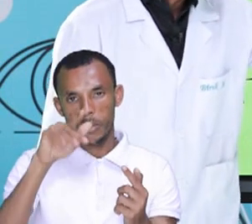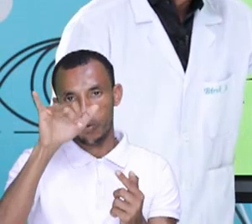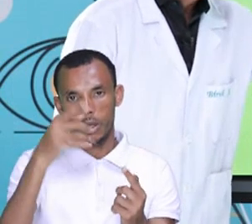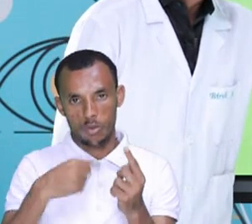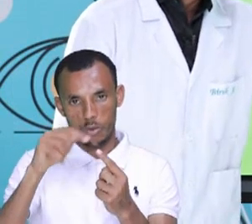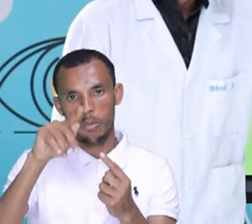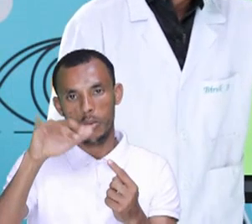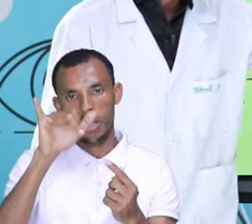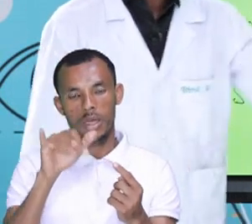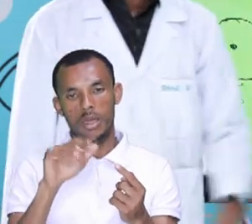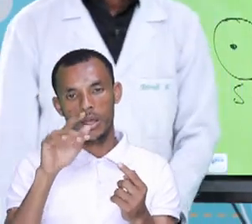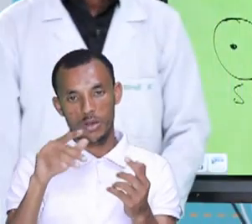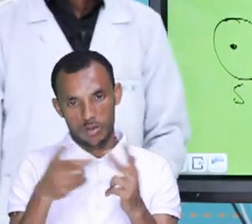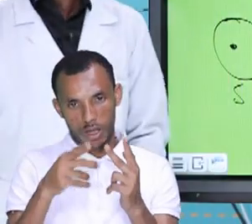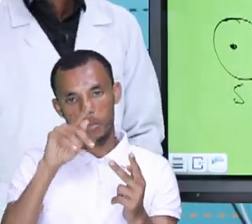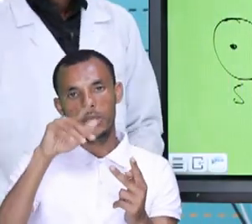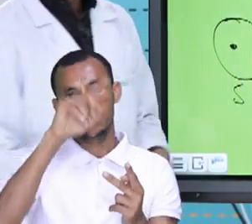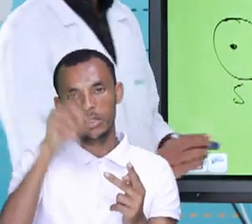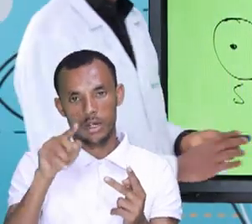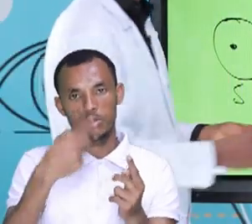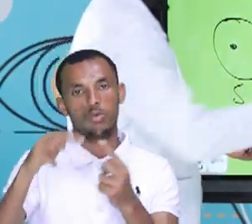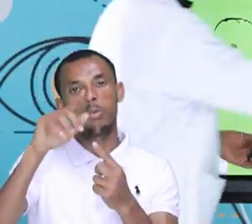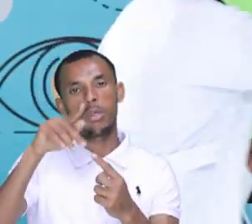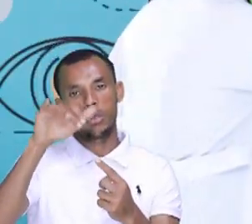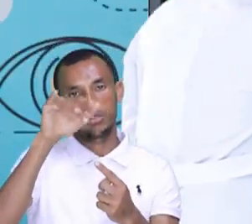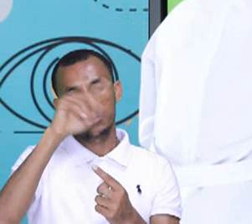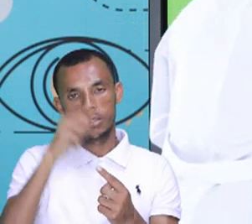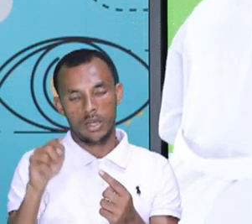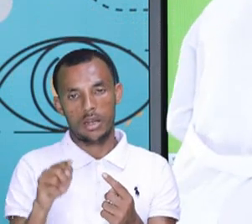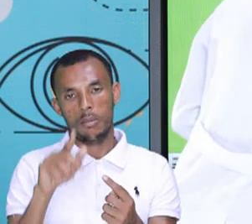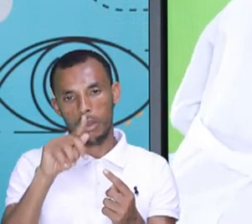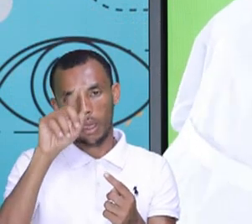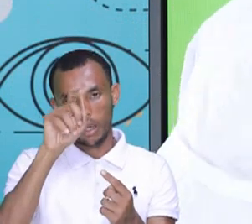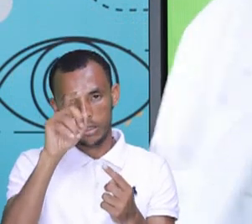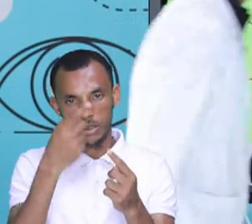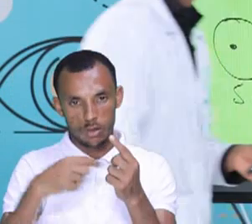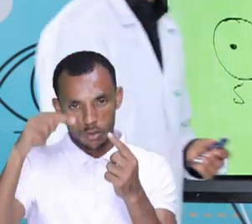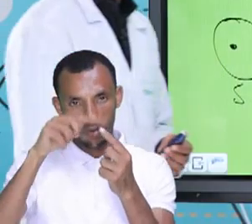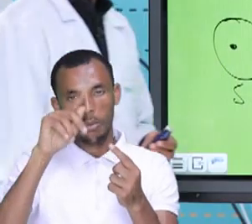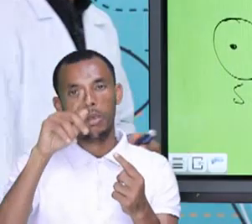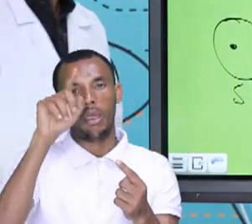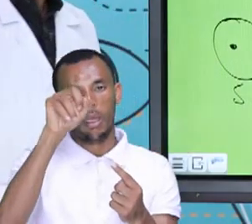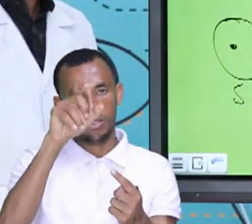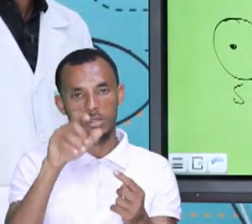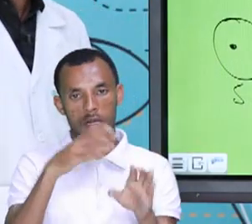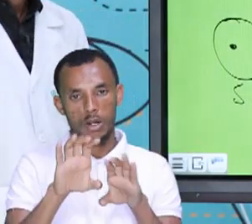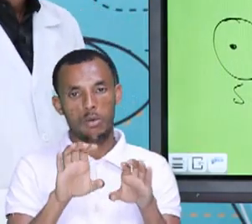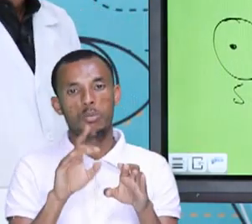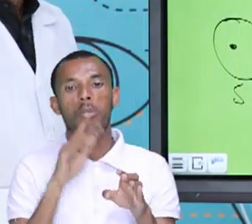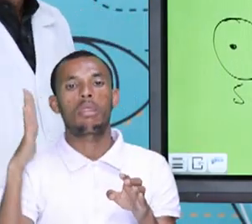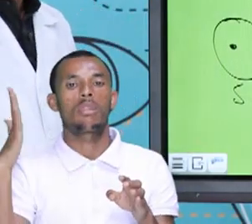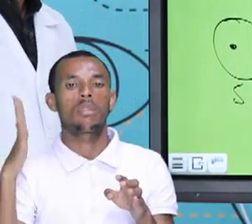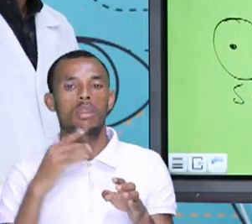PY. 3, PZ with PZ. In this case, PX with PX, what types